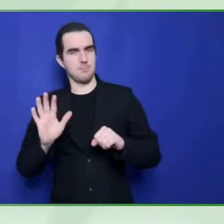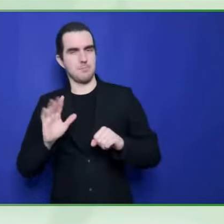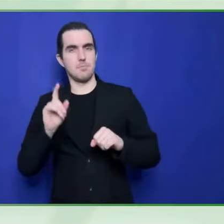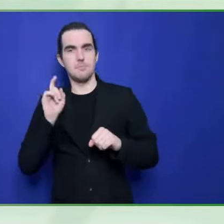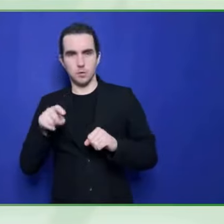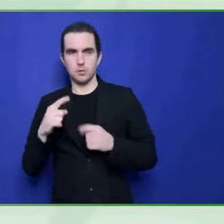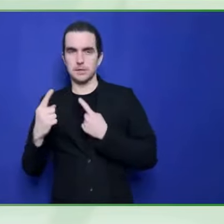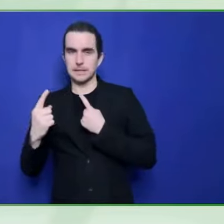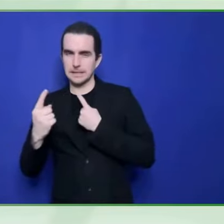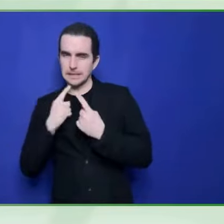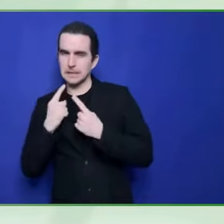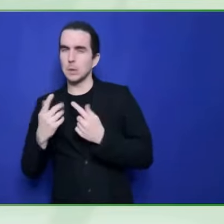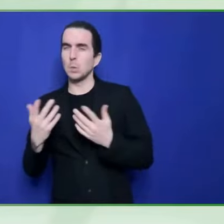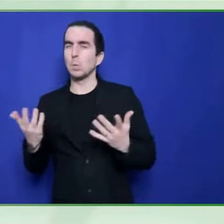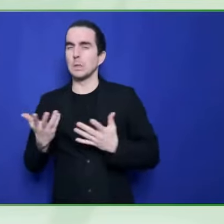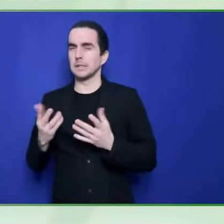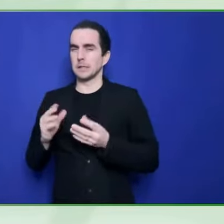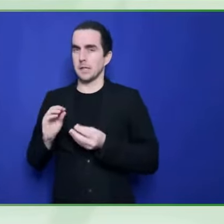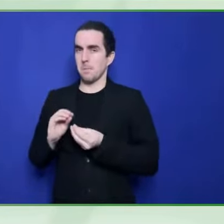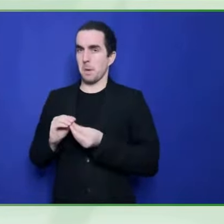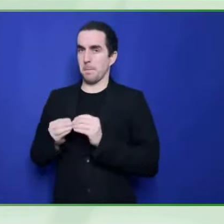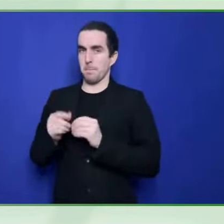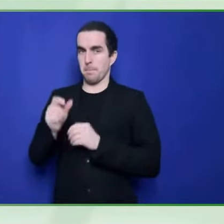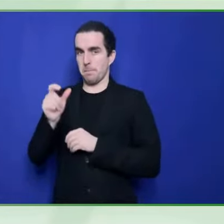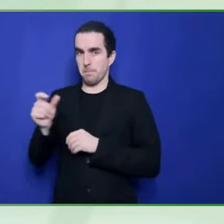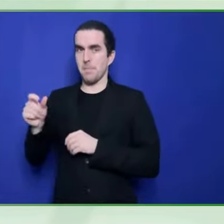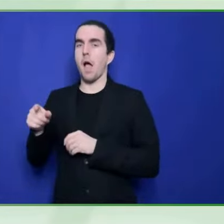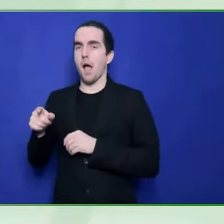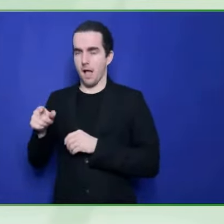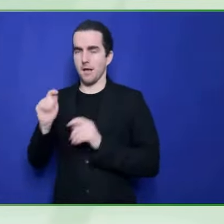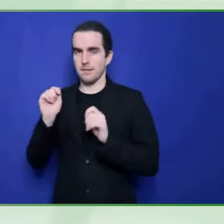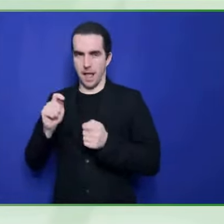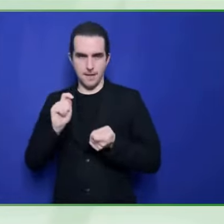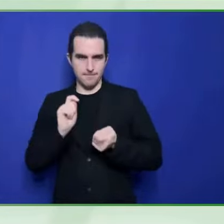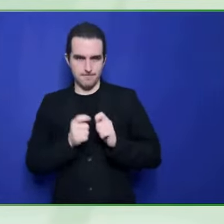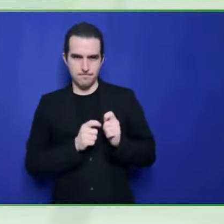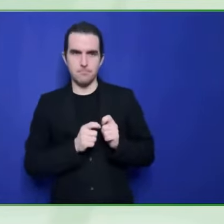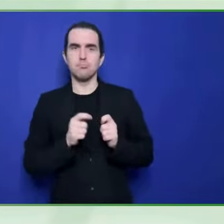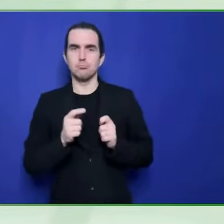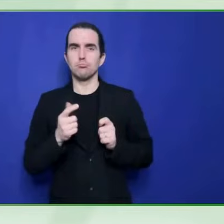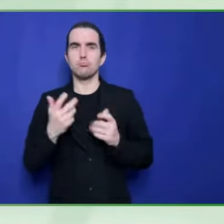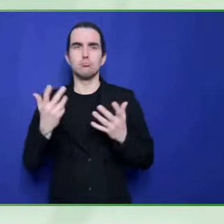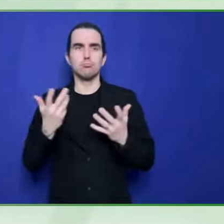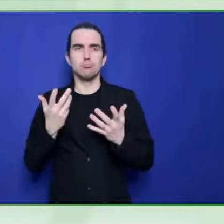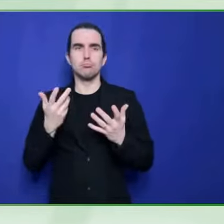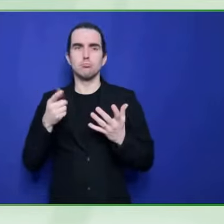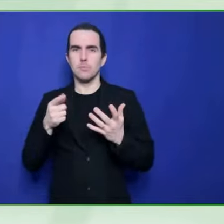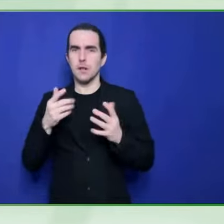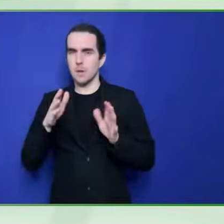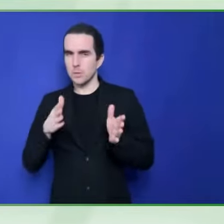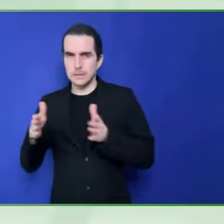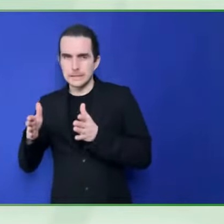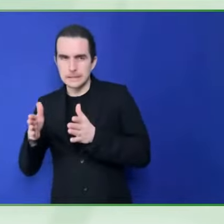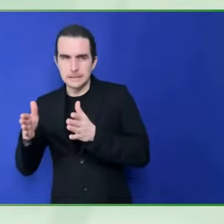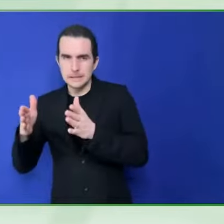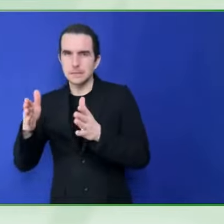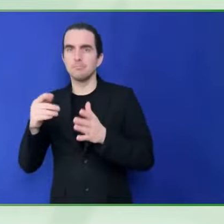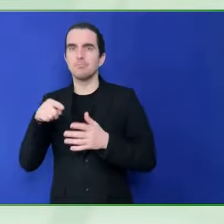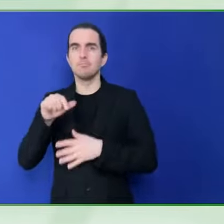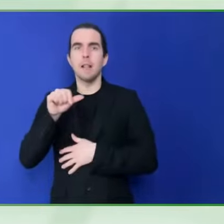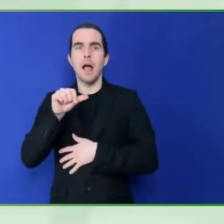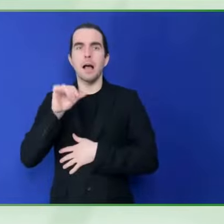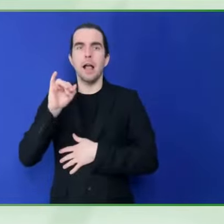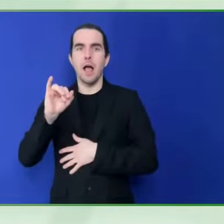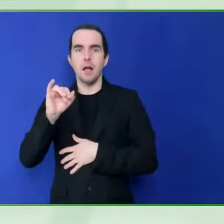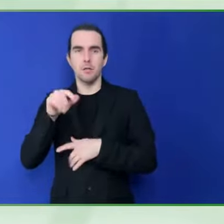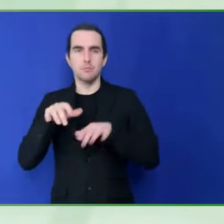to create consistent, standardized data sets about the sidewalk infrastructure or pedestrian infrastructure. And